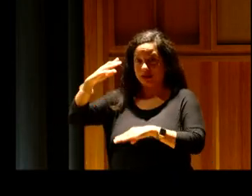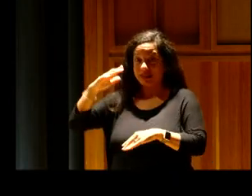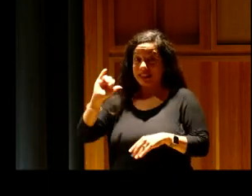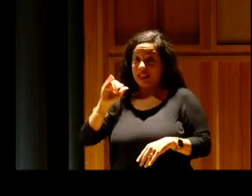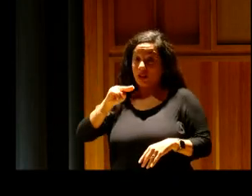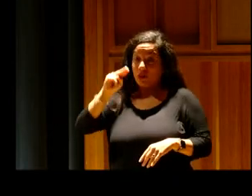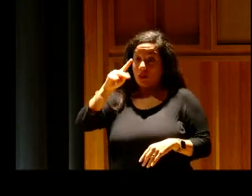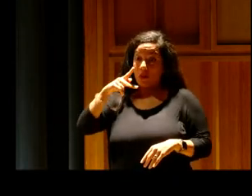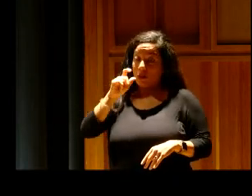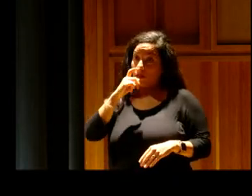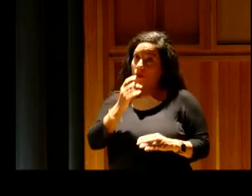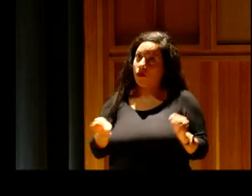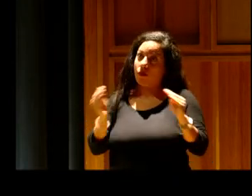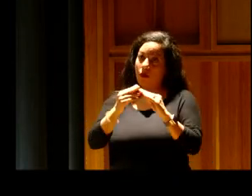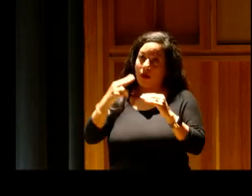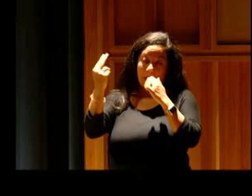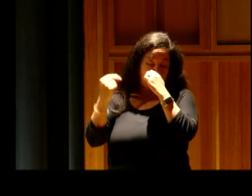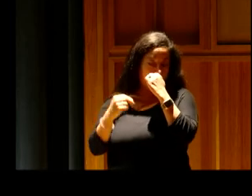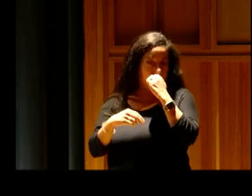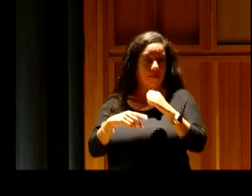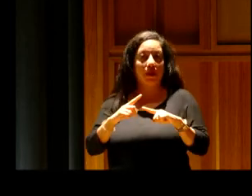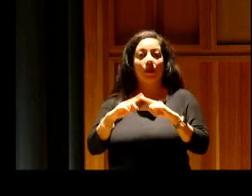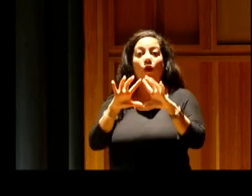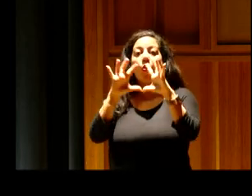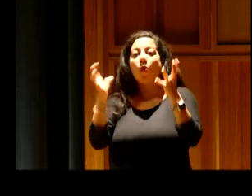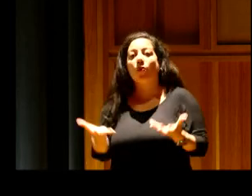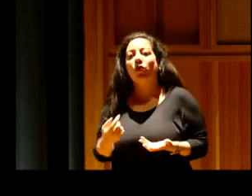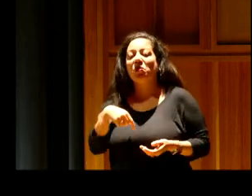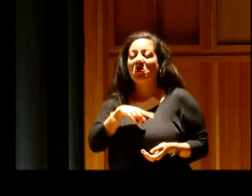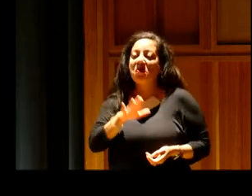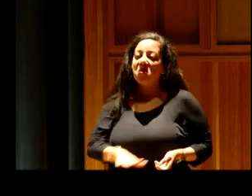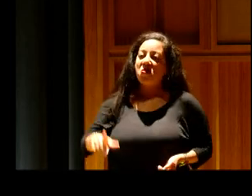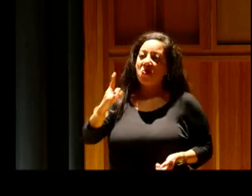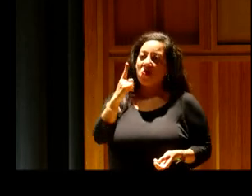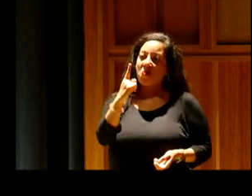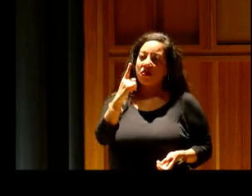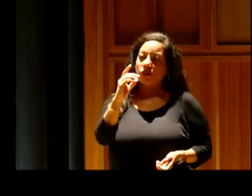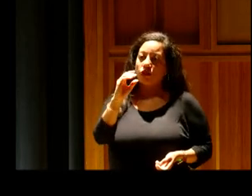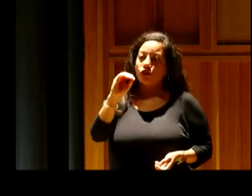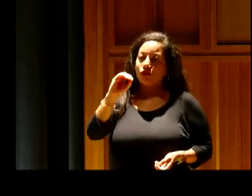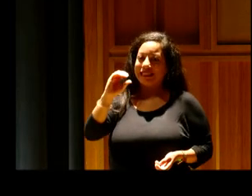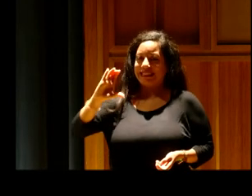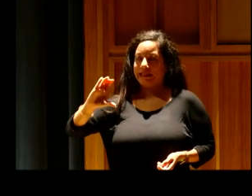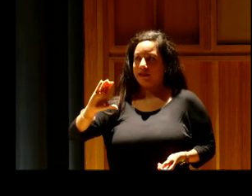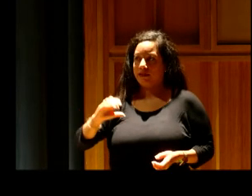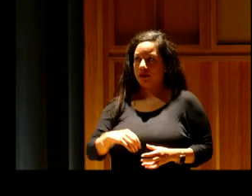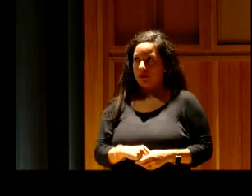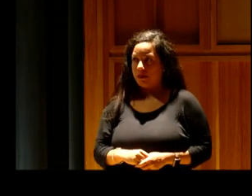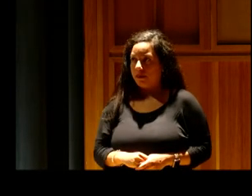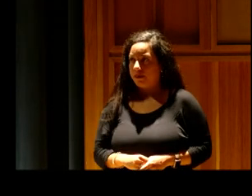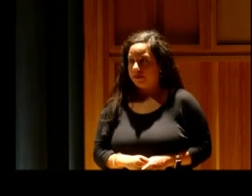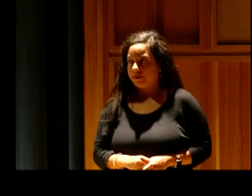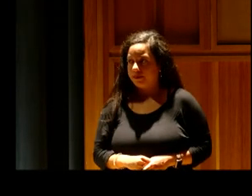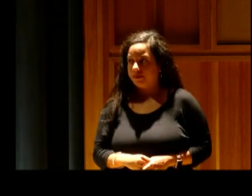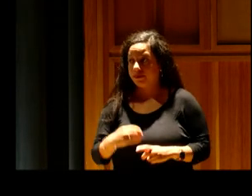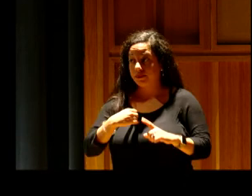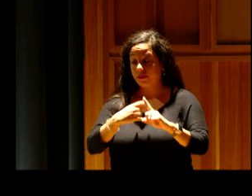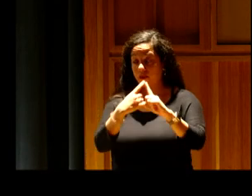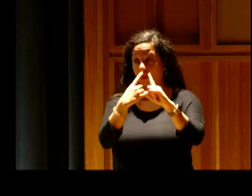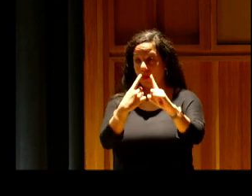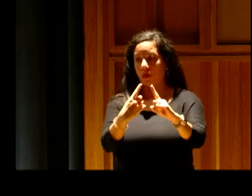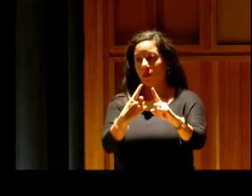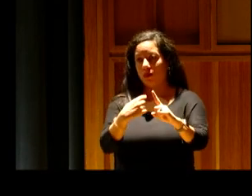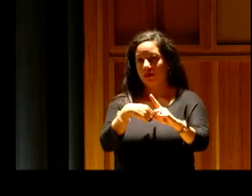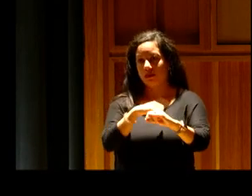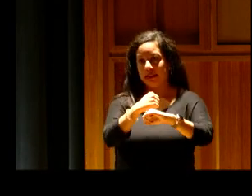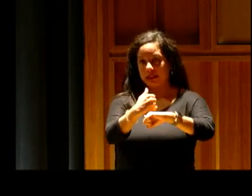Pole, is much, much higher than that. But globally, we're at about 1 degree centigrade. We have a goal that was